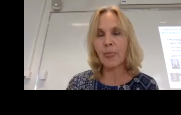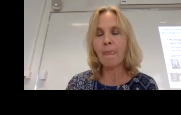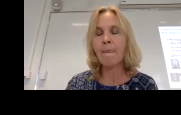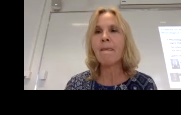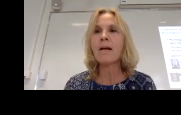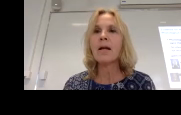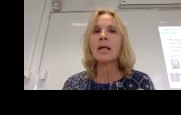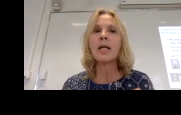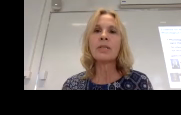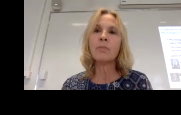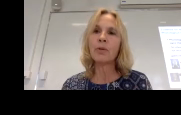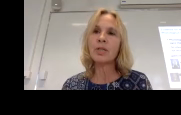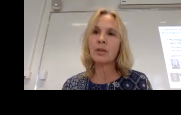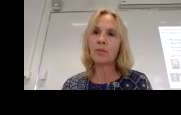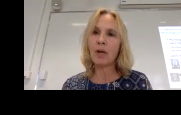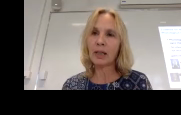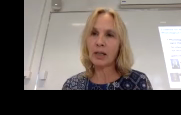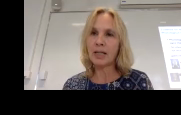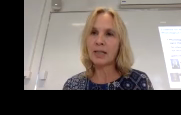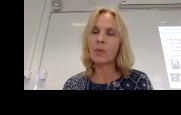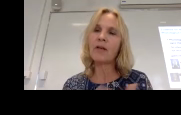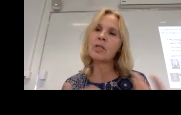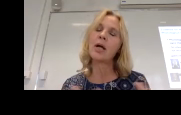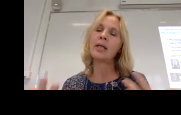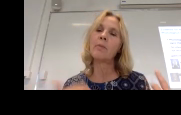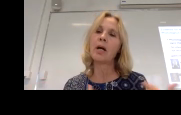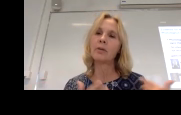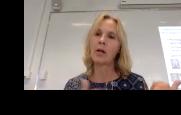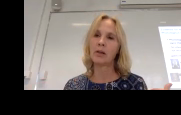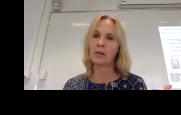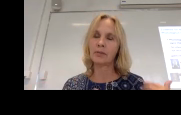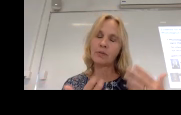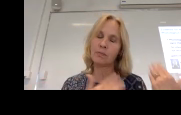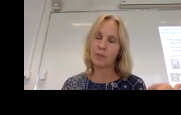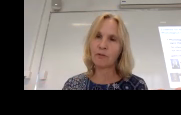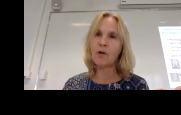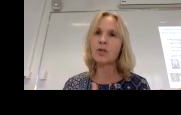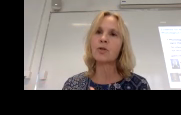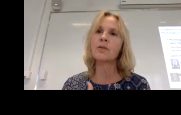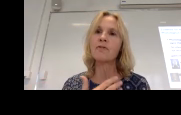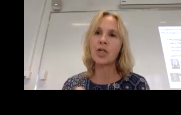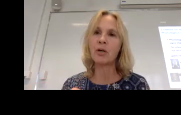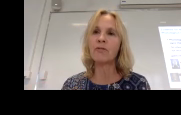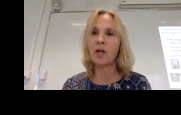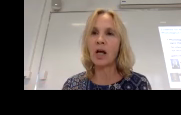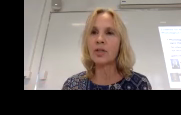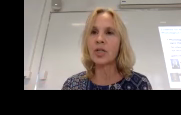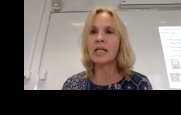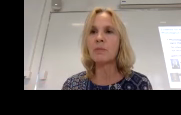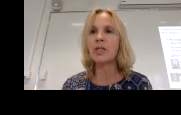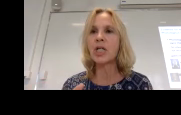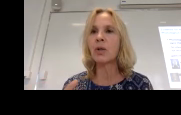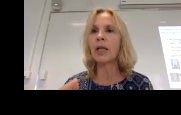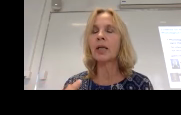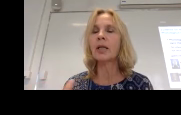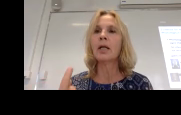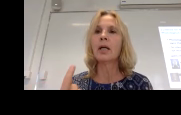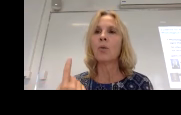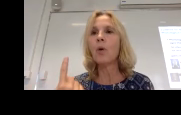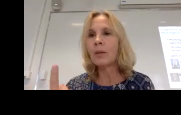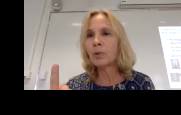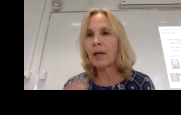neighbors. Now, what's important to recognize is what I've been talking about so far in terms of shared phonology has been